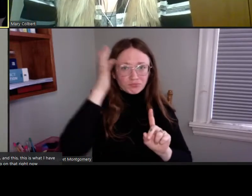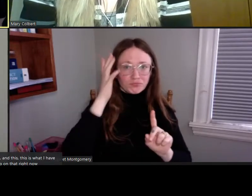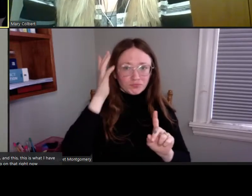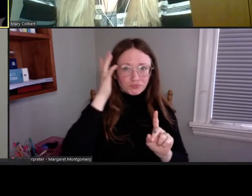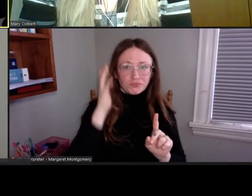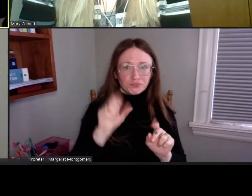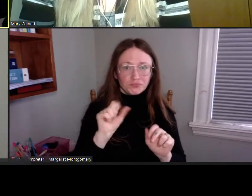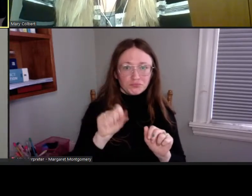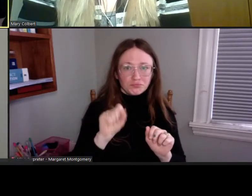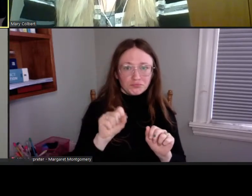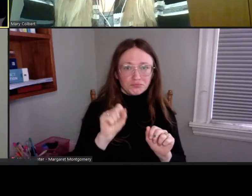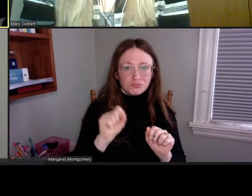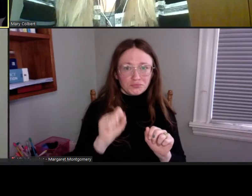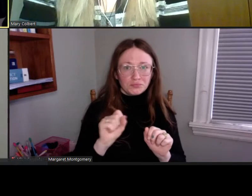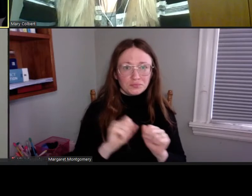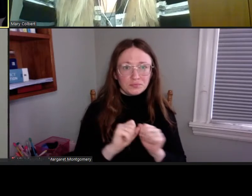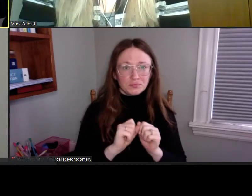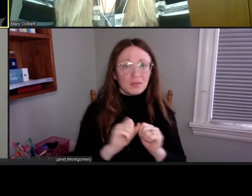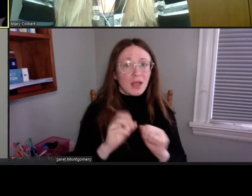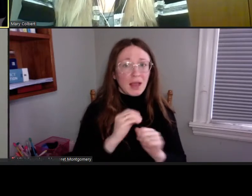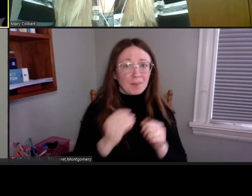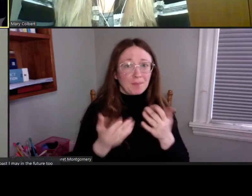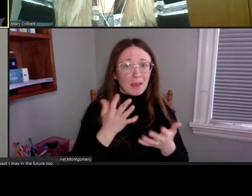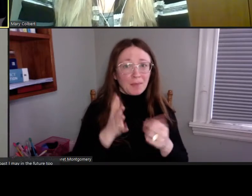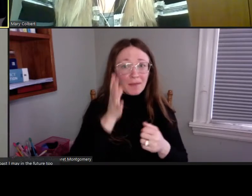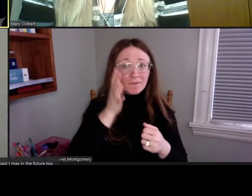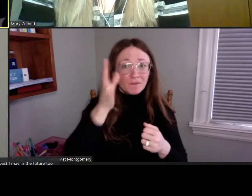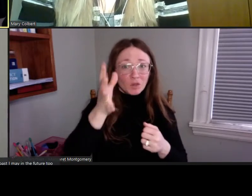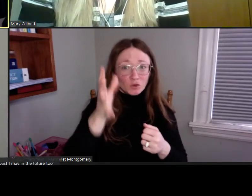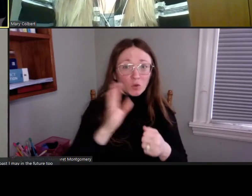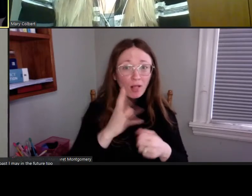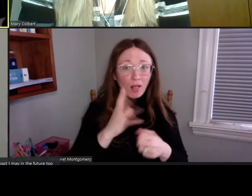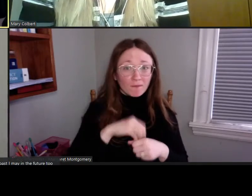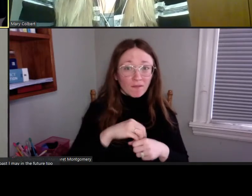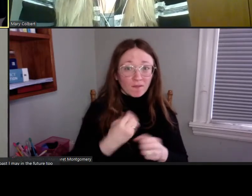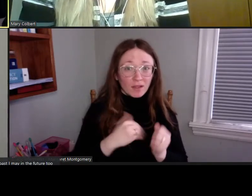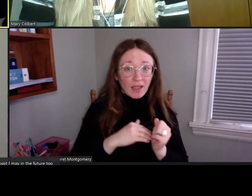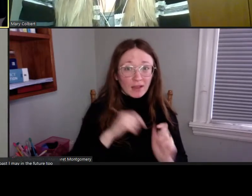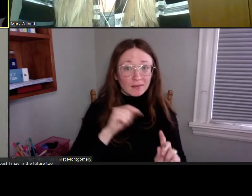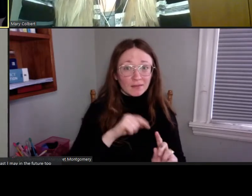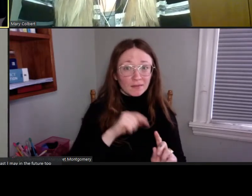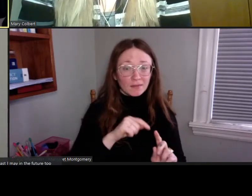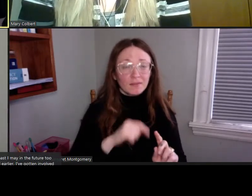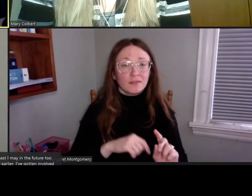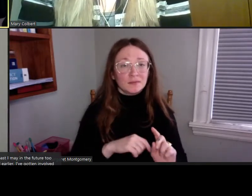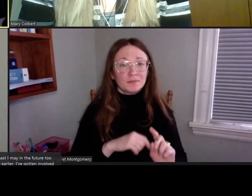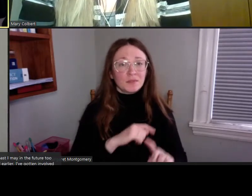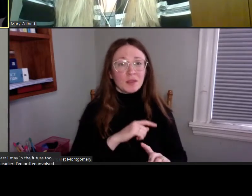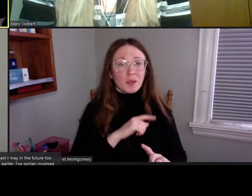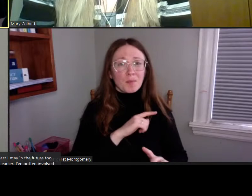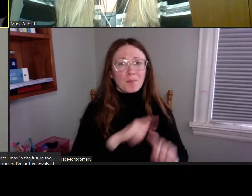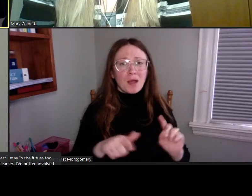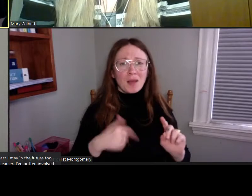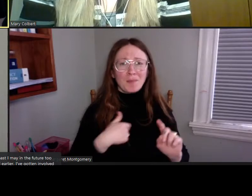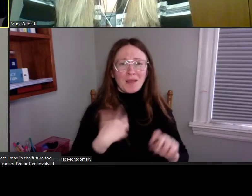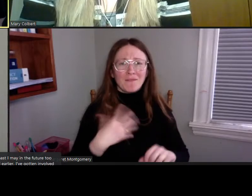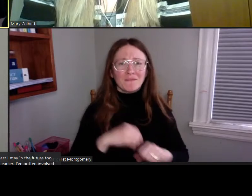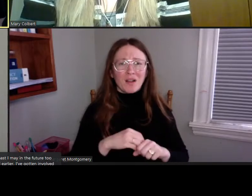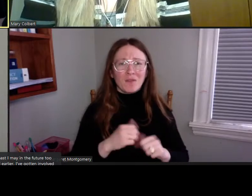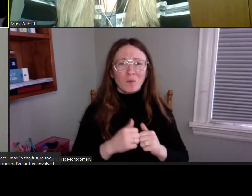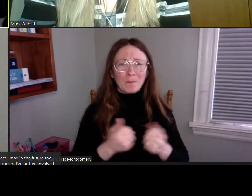I have been in the past, and I may in the future too. But as I mentioned earlier, I've gotten involved with a variety of